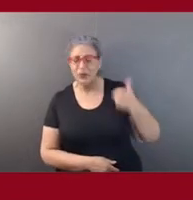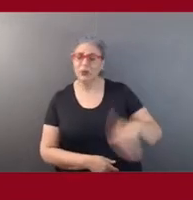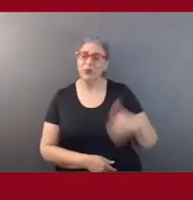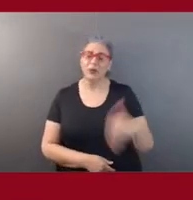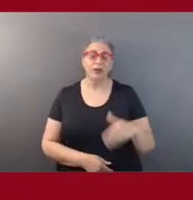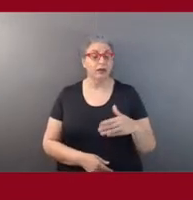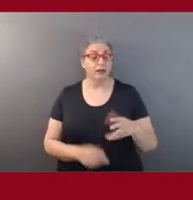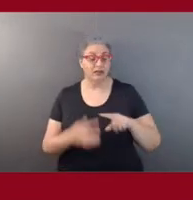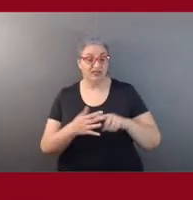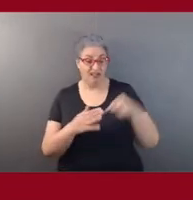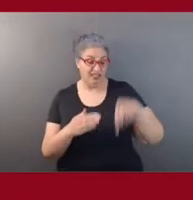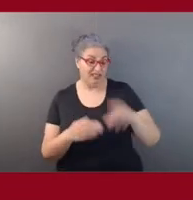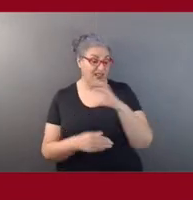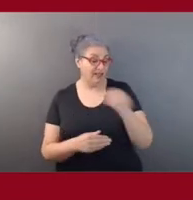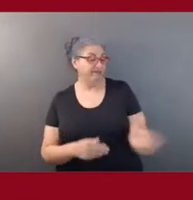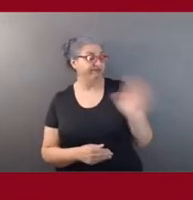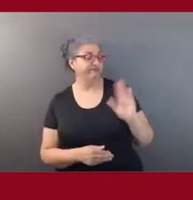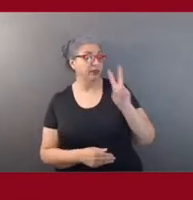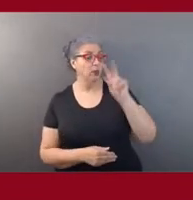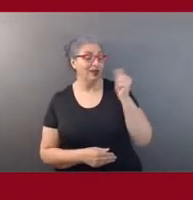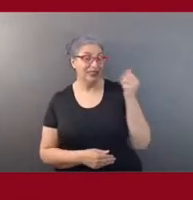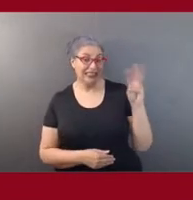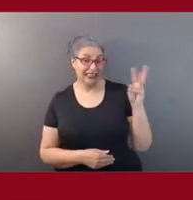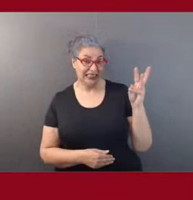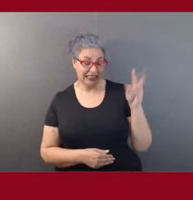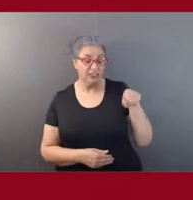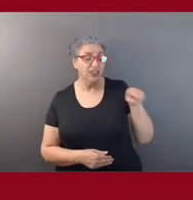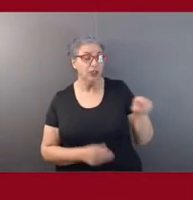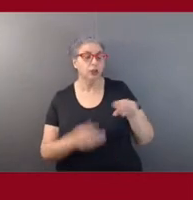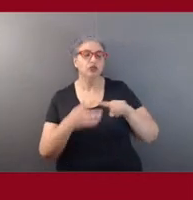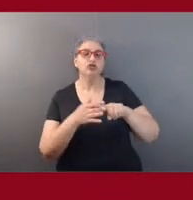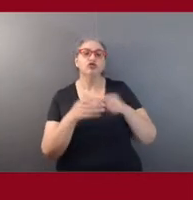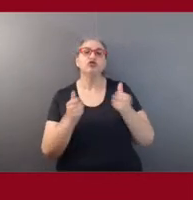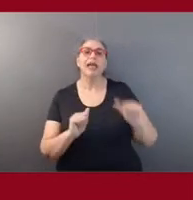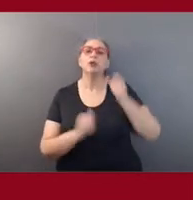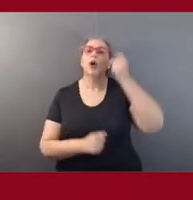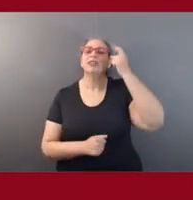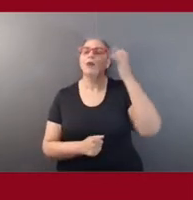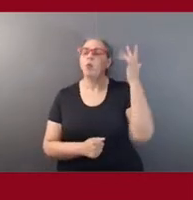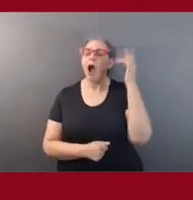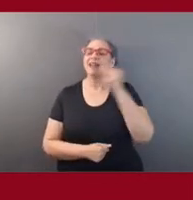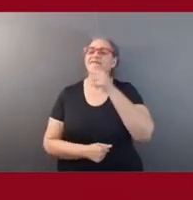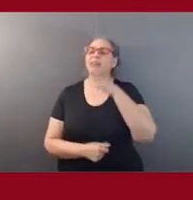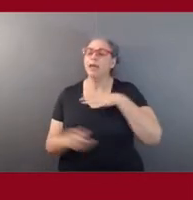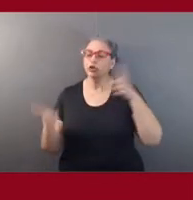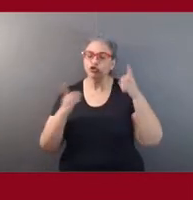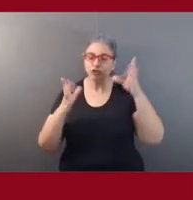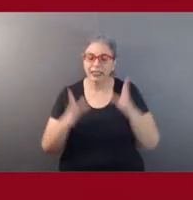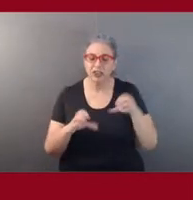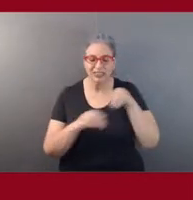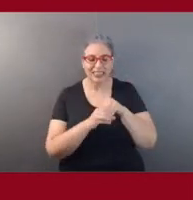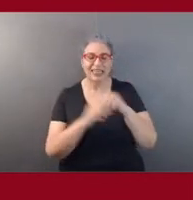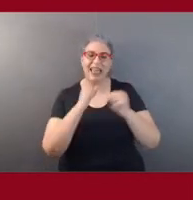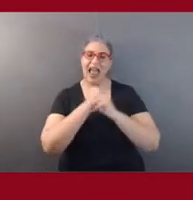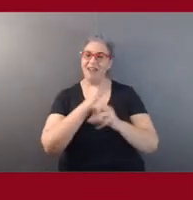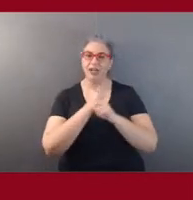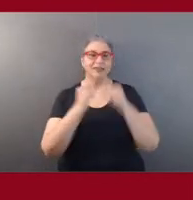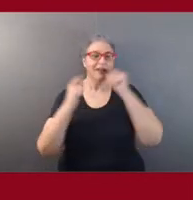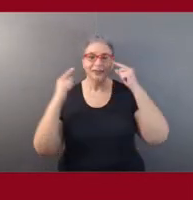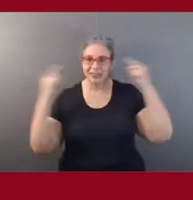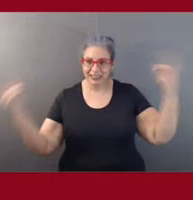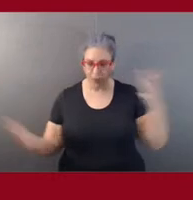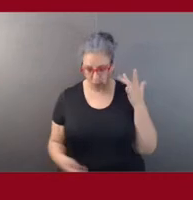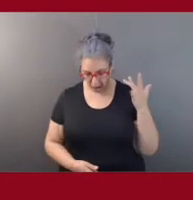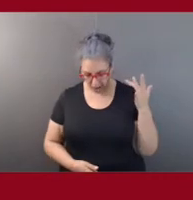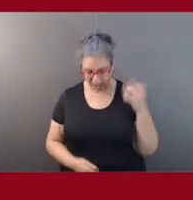2016. It was basically, you know, she was trying to understand why female directors in advertising were not making it. Every time she